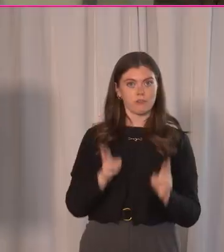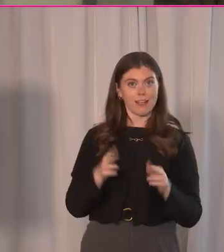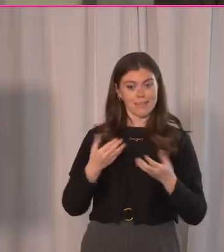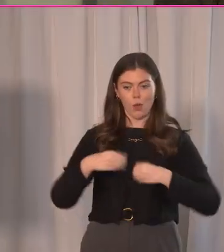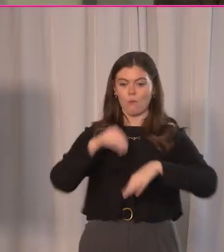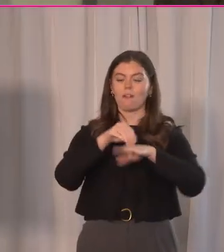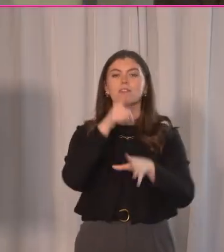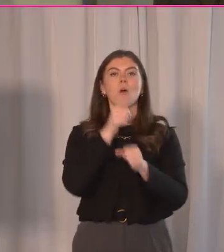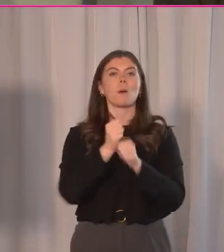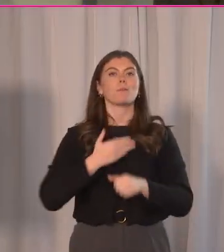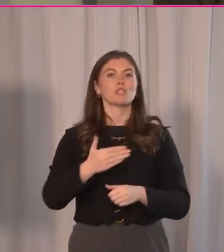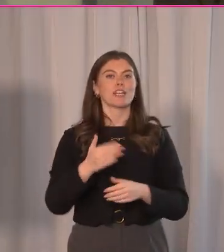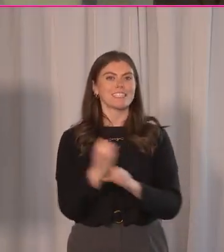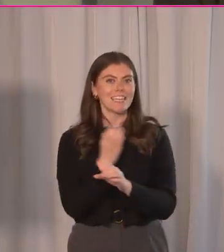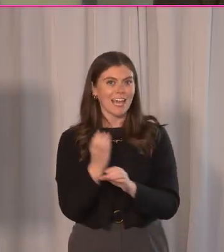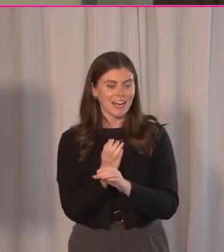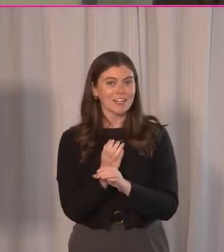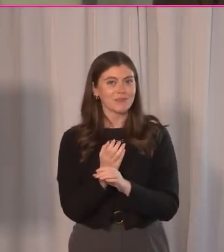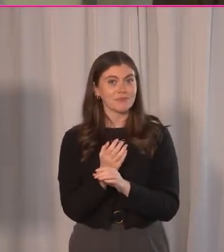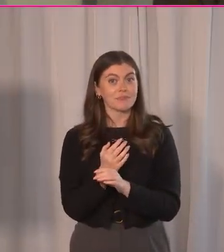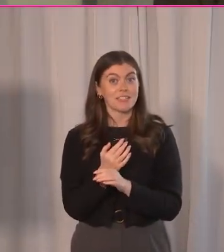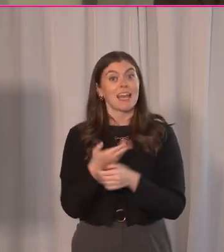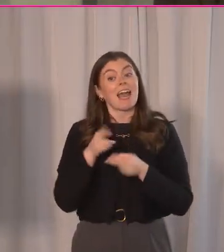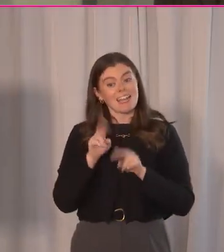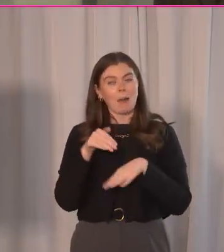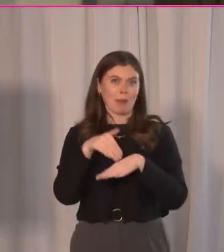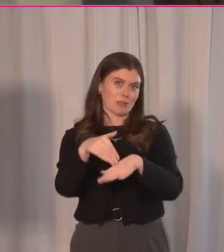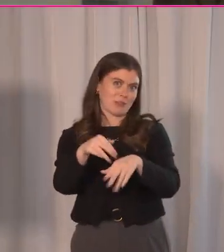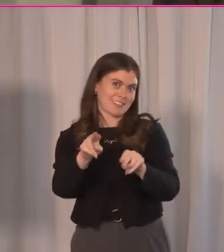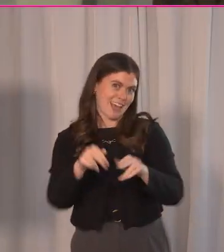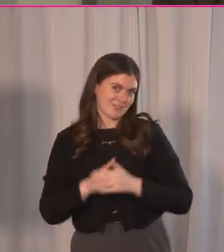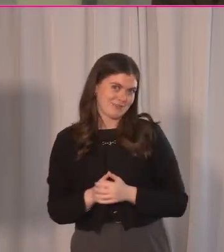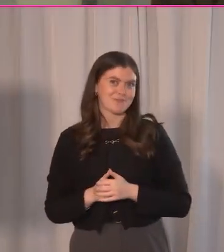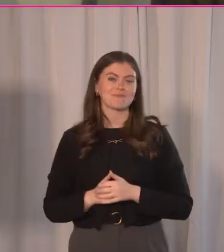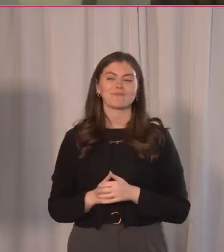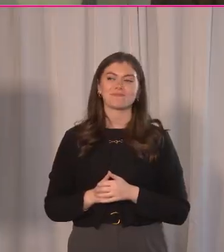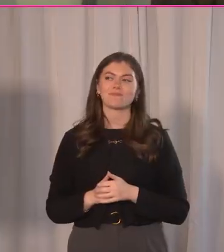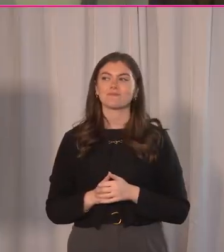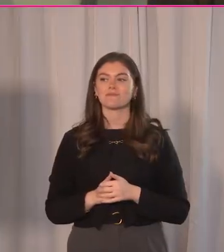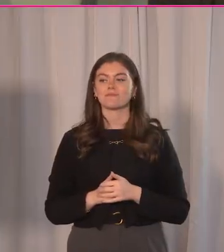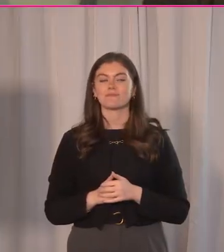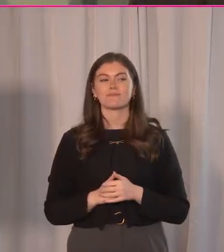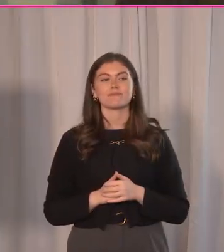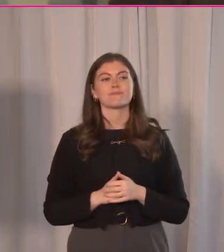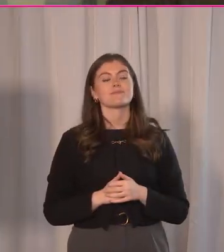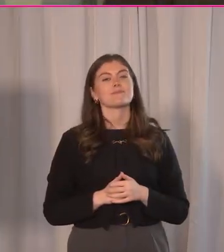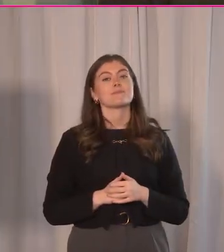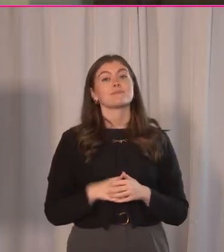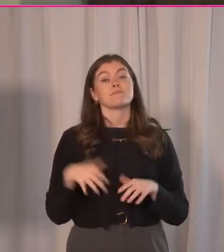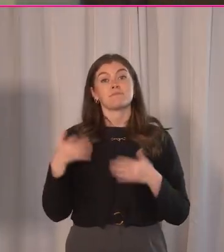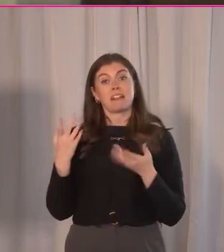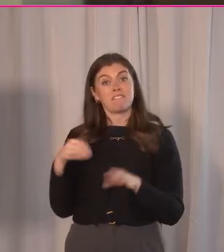to maternity care, and that there may be consequences. So, as was told, I